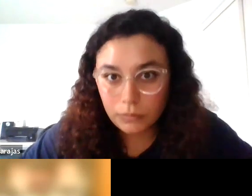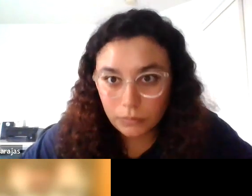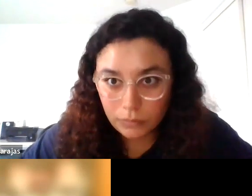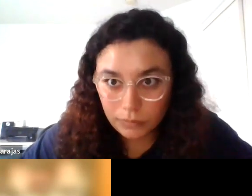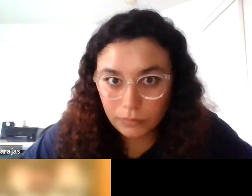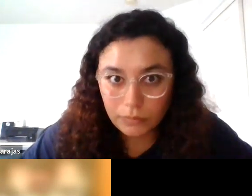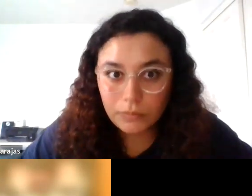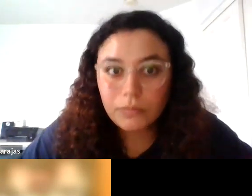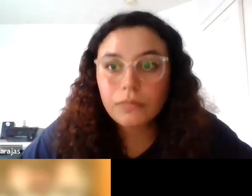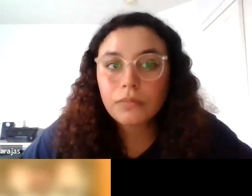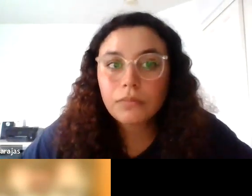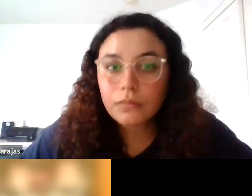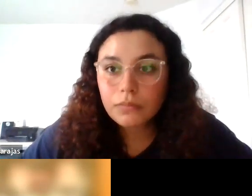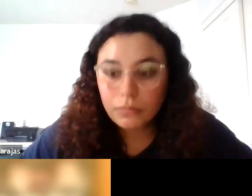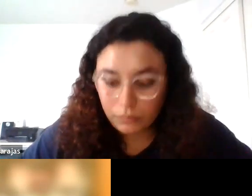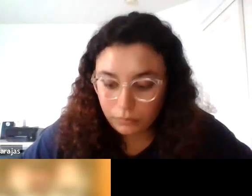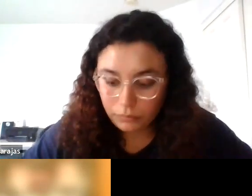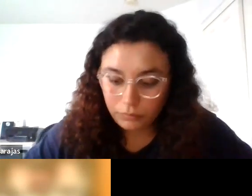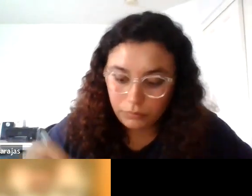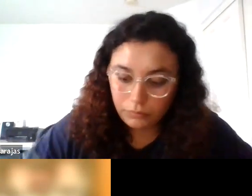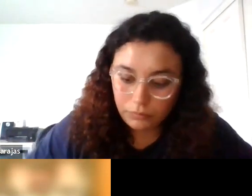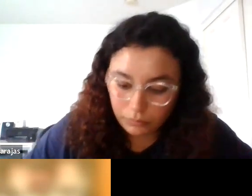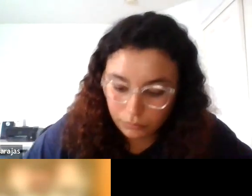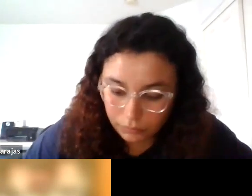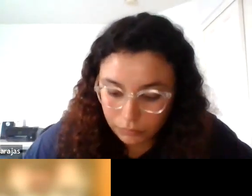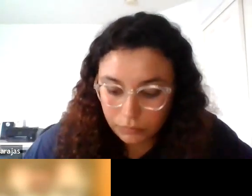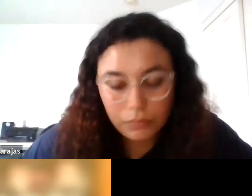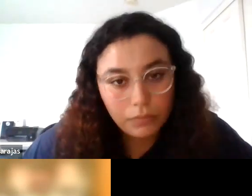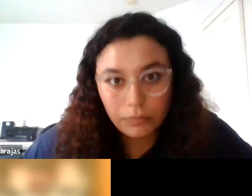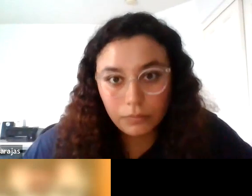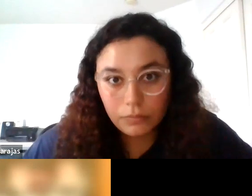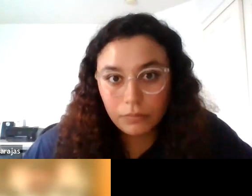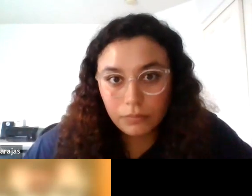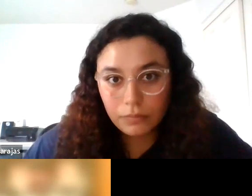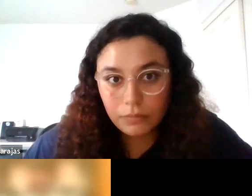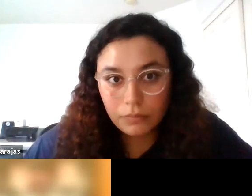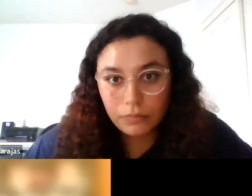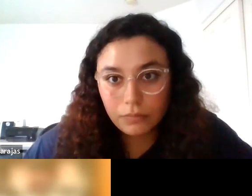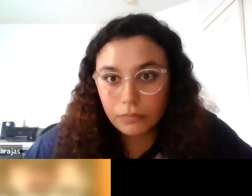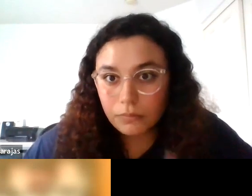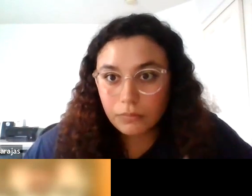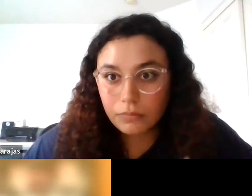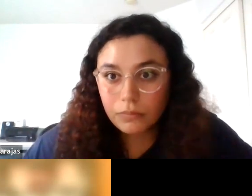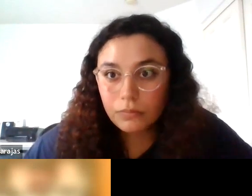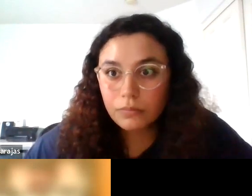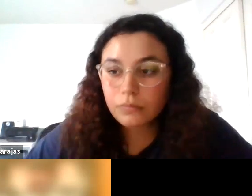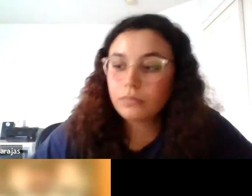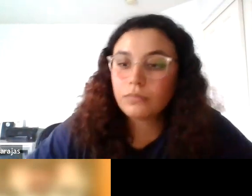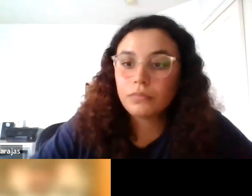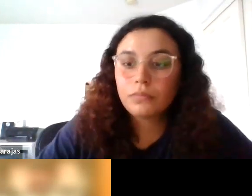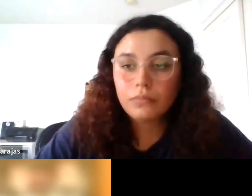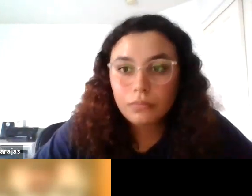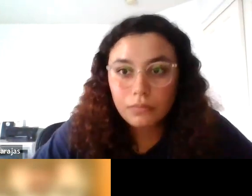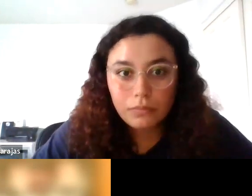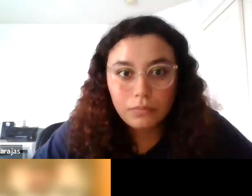based on, right? Like what we're told and then what we make decisions based on. And I think a lot of it does depend on